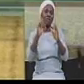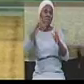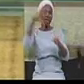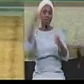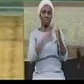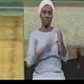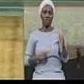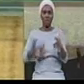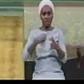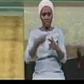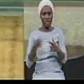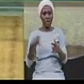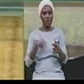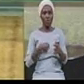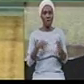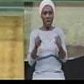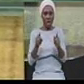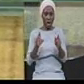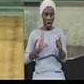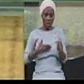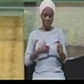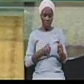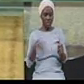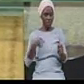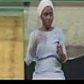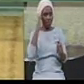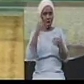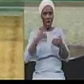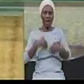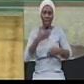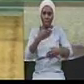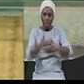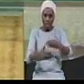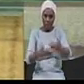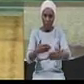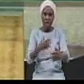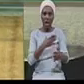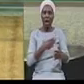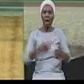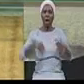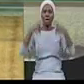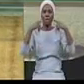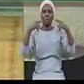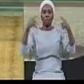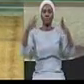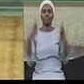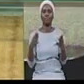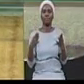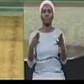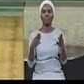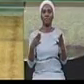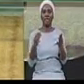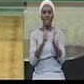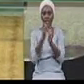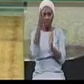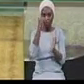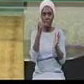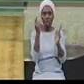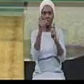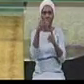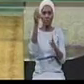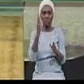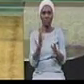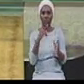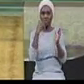are going to have prosperity. That's why it goes on to say, who knoweth if he will return and repent and leave